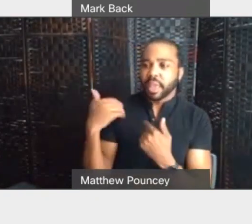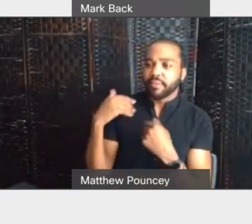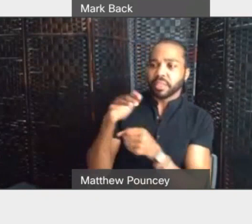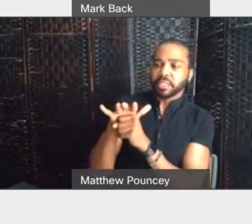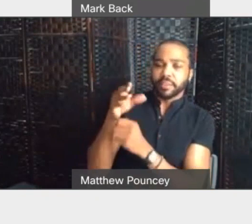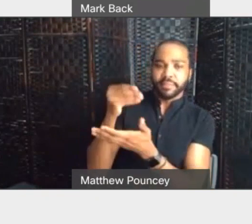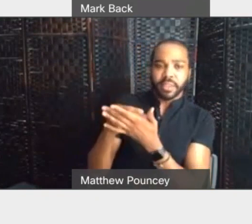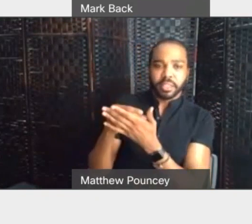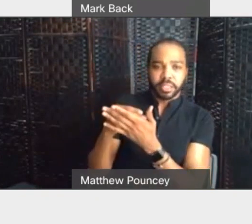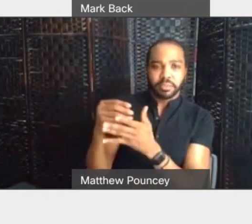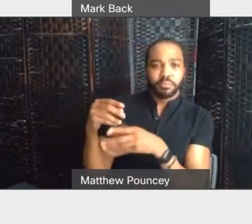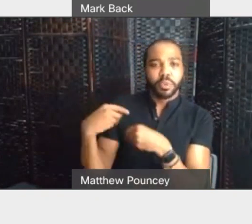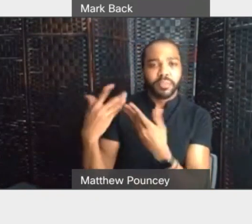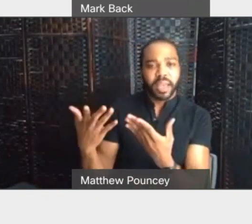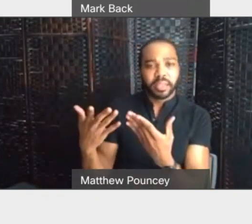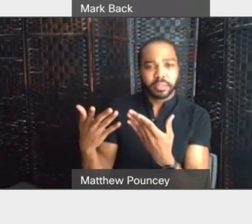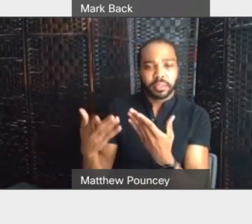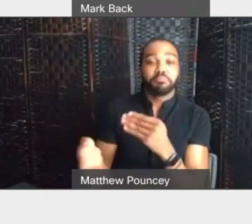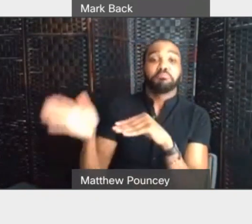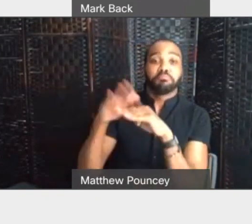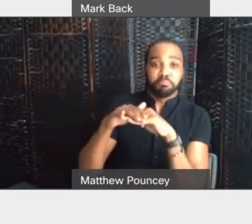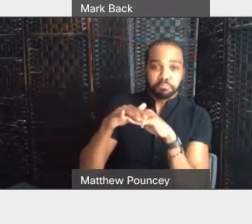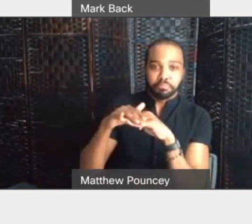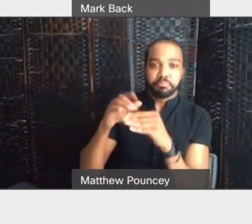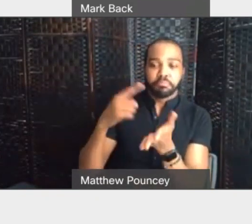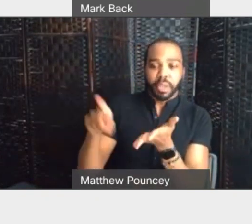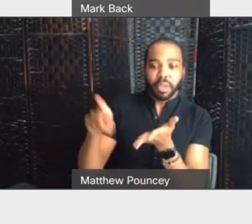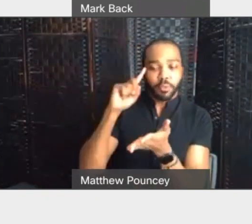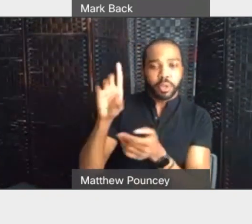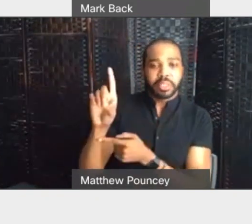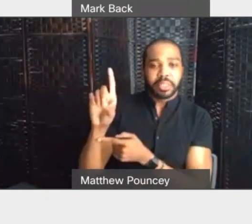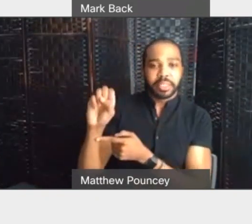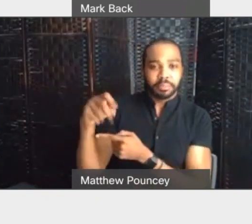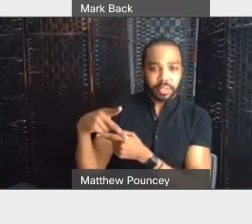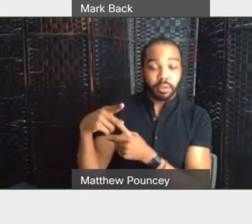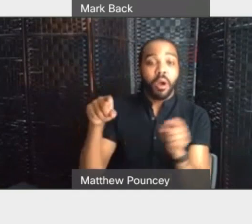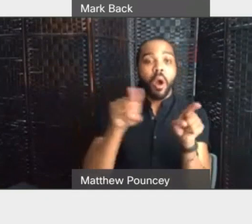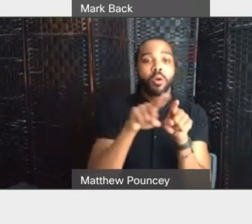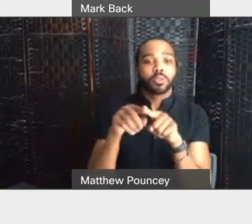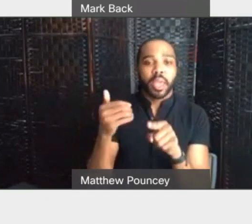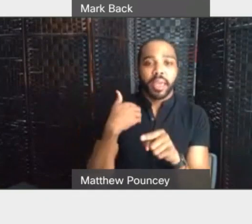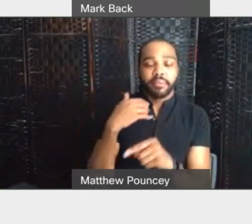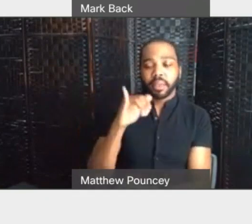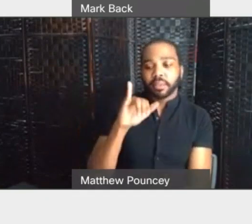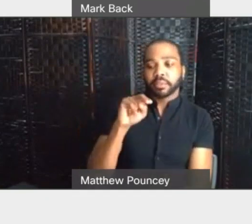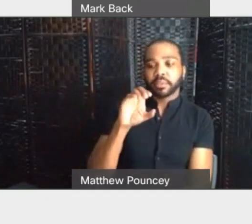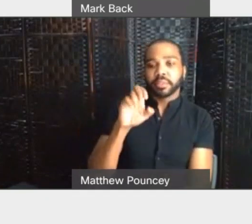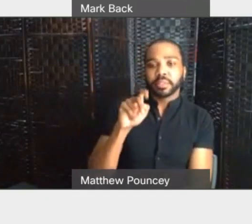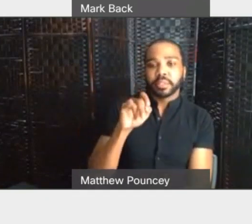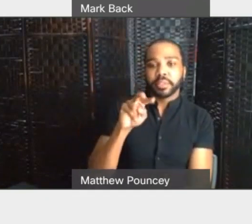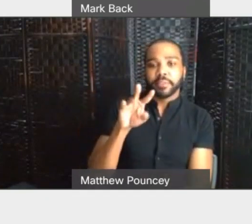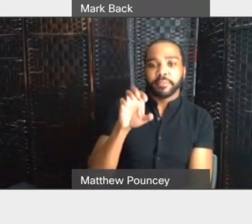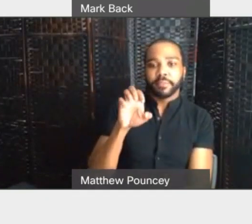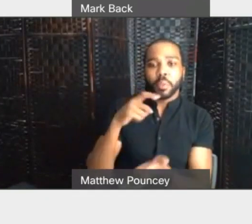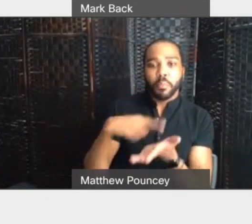provide an increase in DSP wages. There is also the incentive payment that allows for an additional